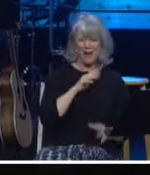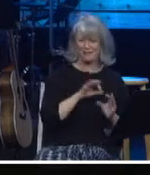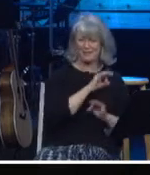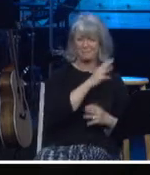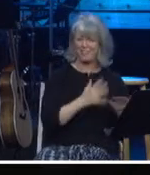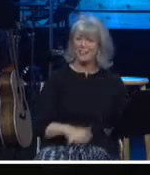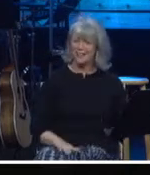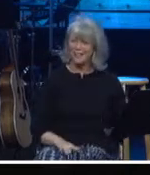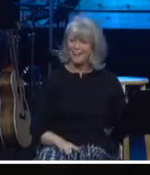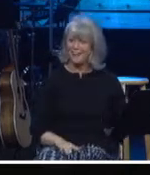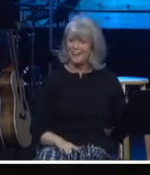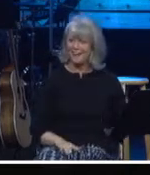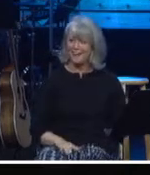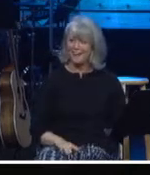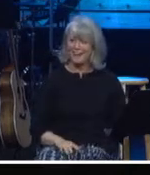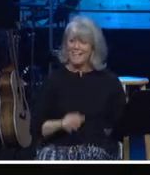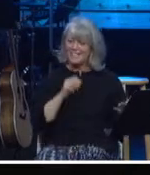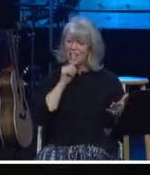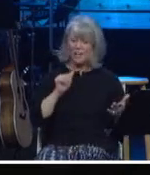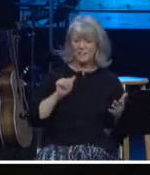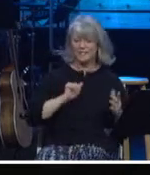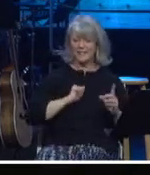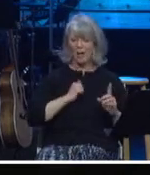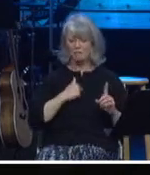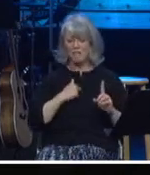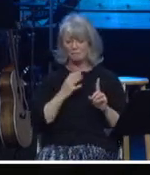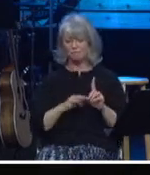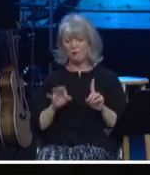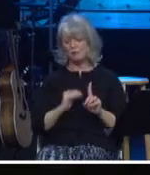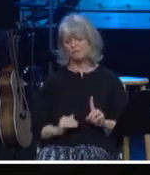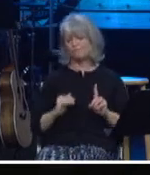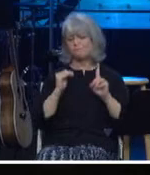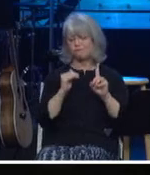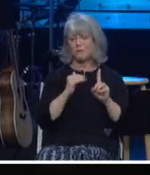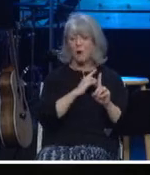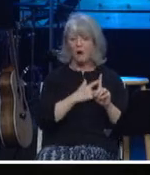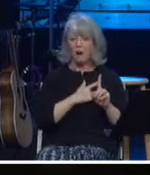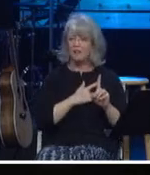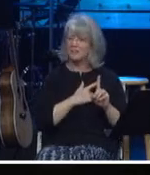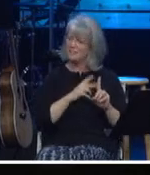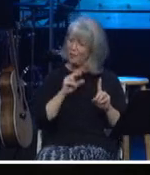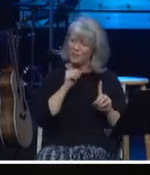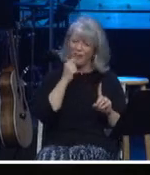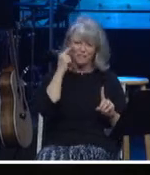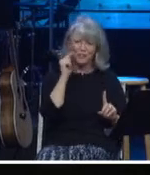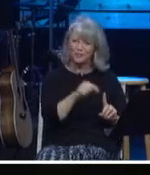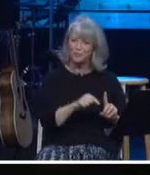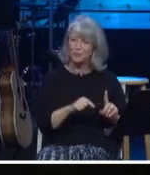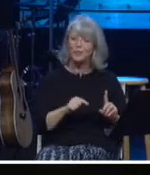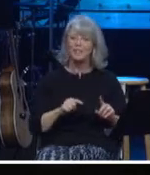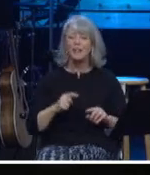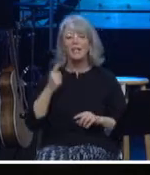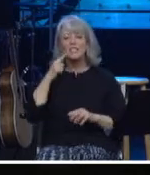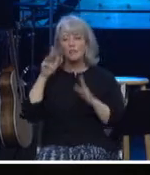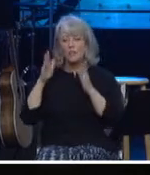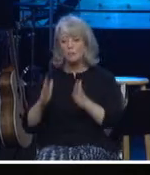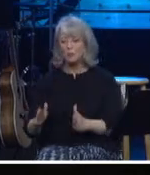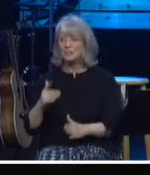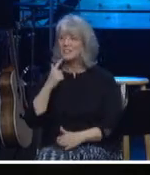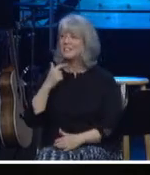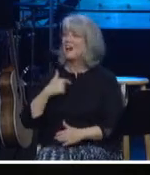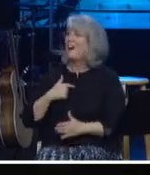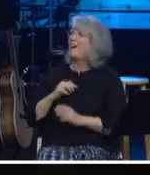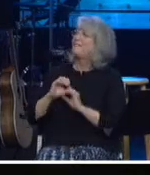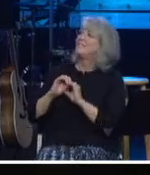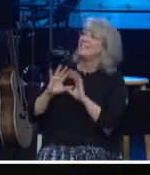spirit. Not the self-exalting heart. It's the one who recognizes he has nothing